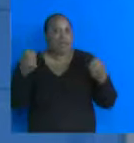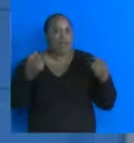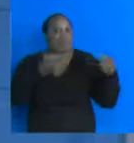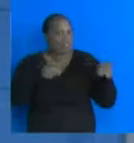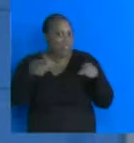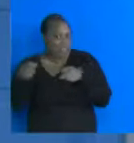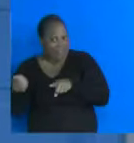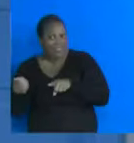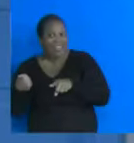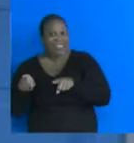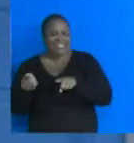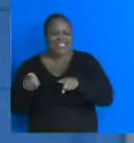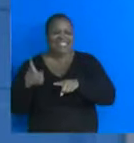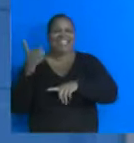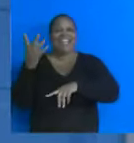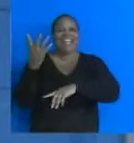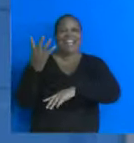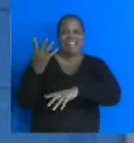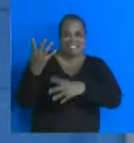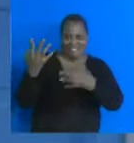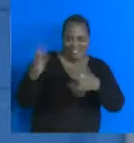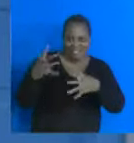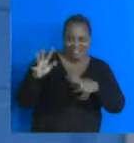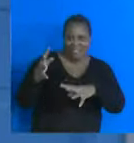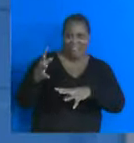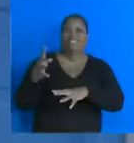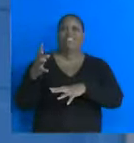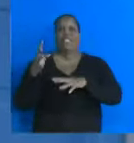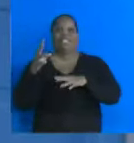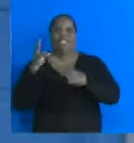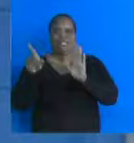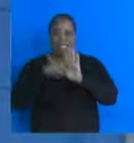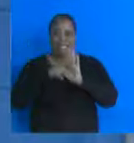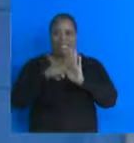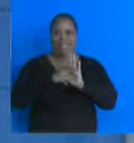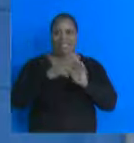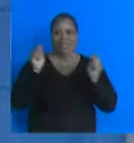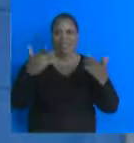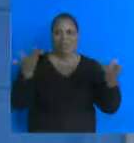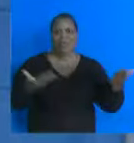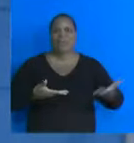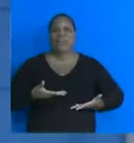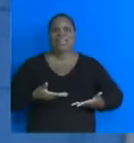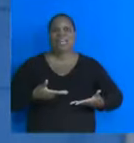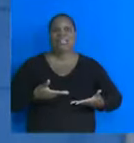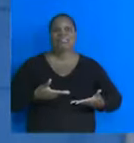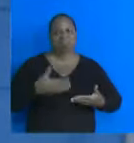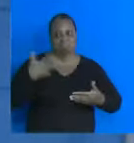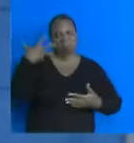day 14, once the negative test results are received, all guests will be free to check out of the